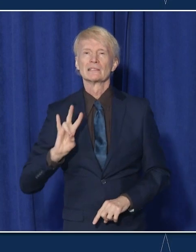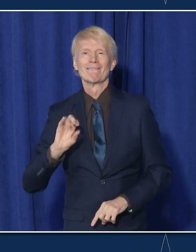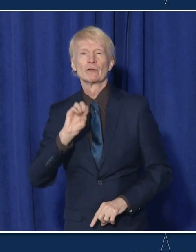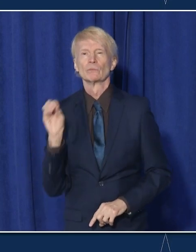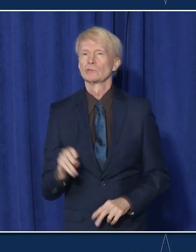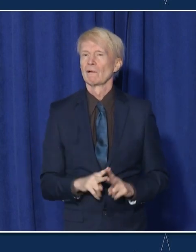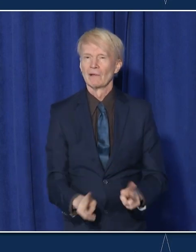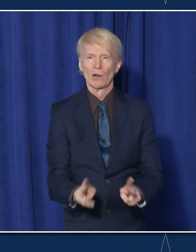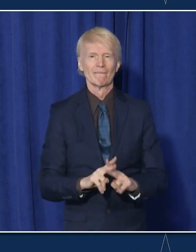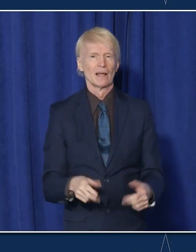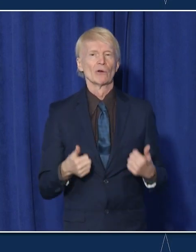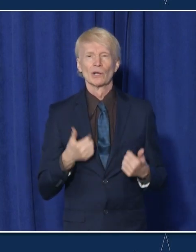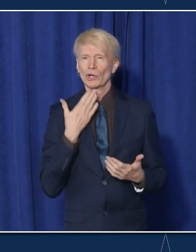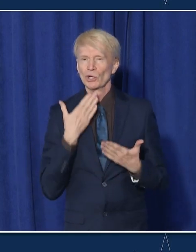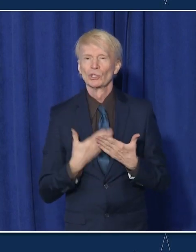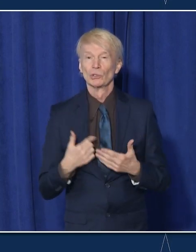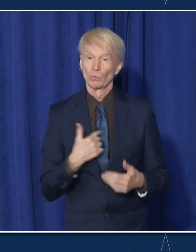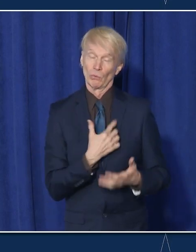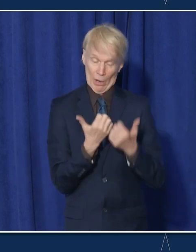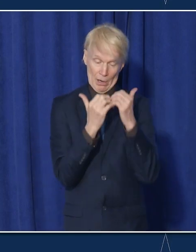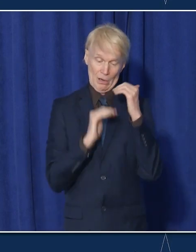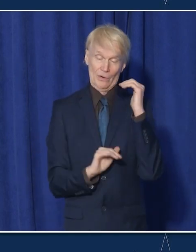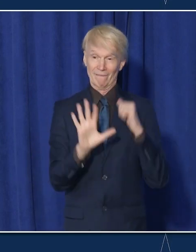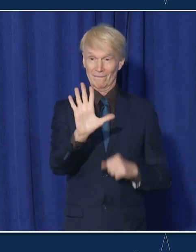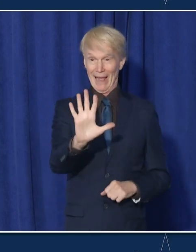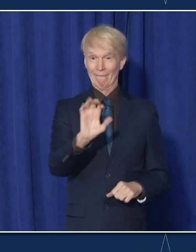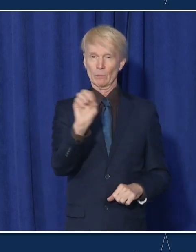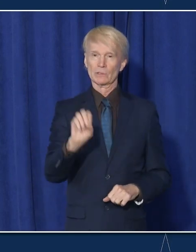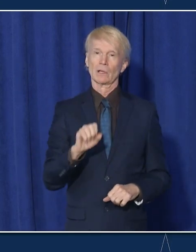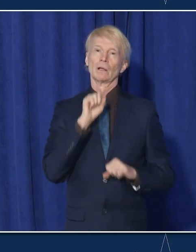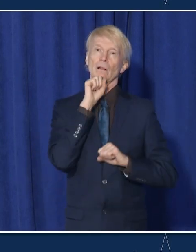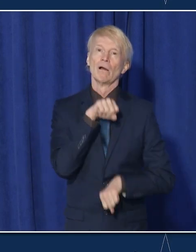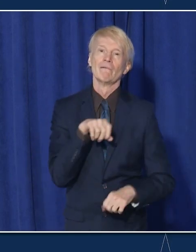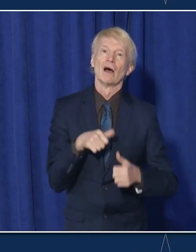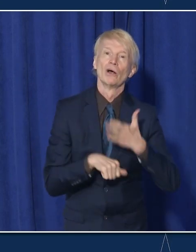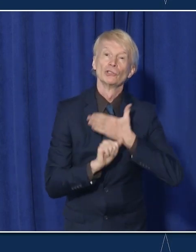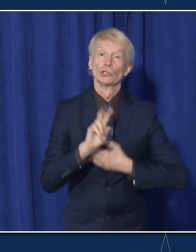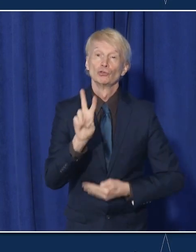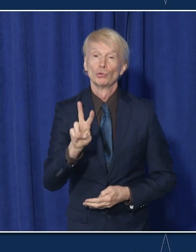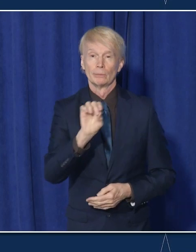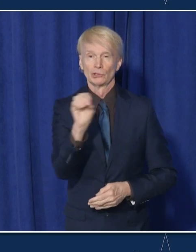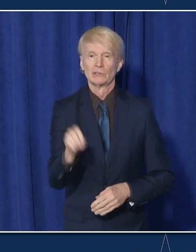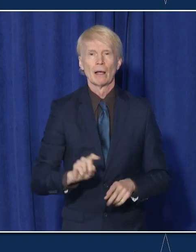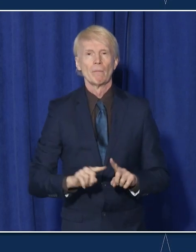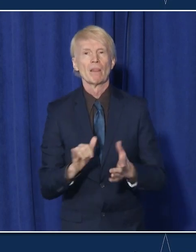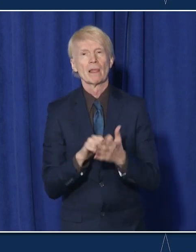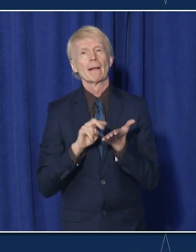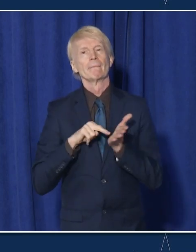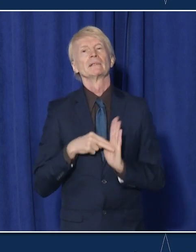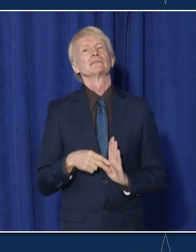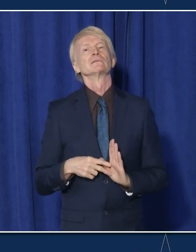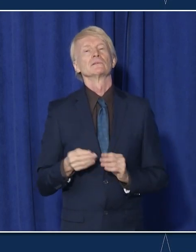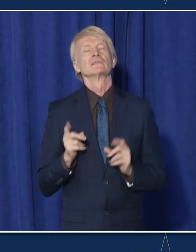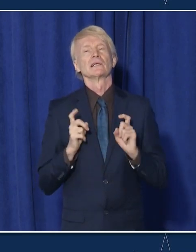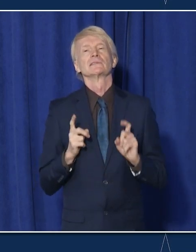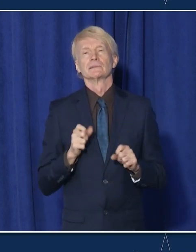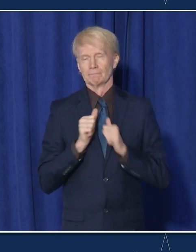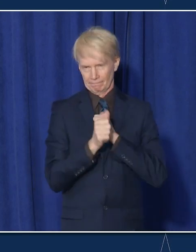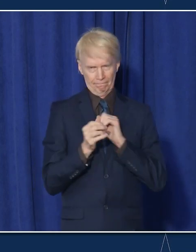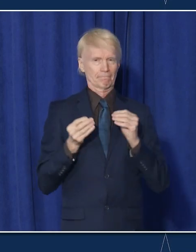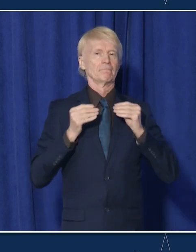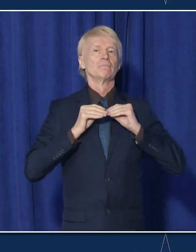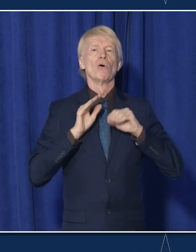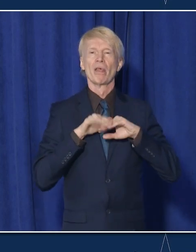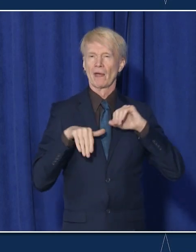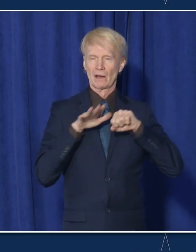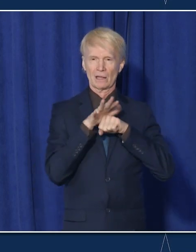Very, very good. We want to keep it under 5%. We love it under 2%. It tells me we are testing more than enough and we are